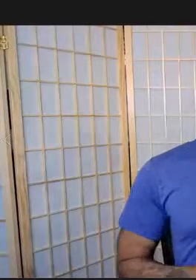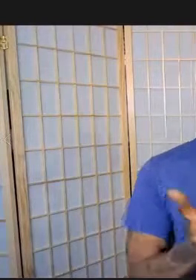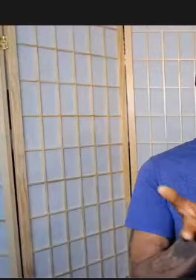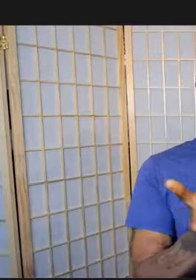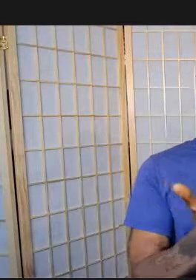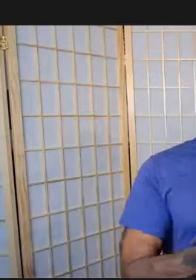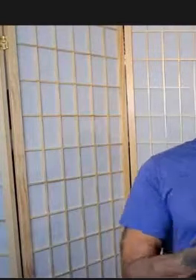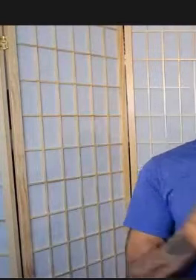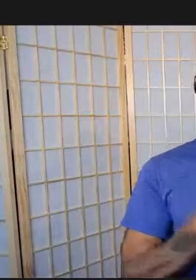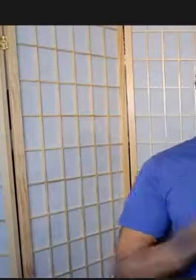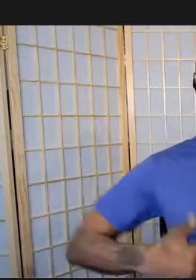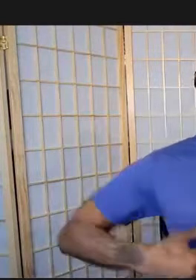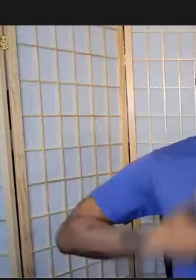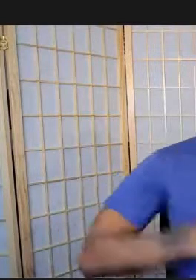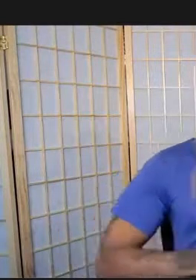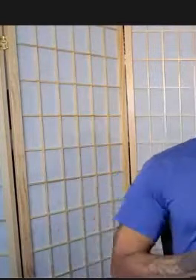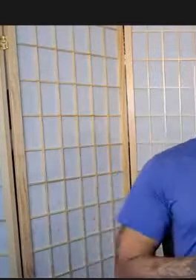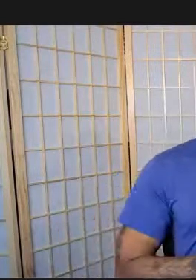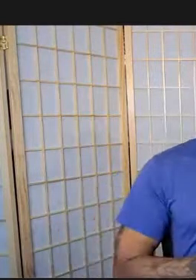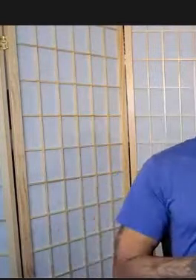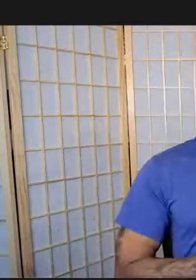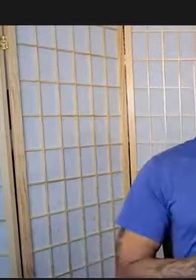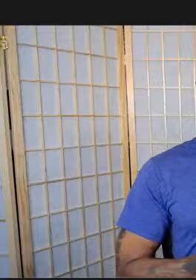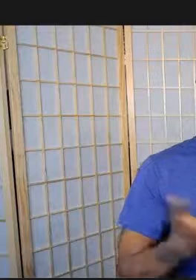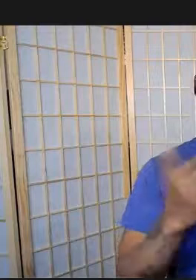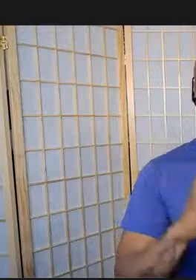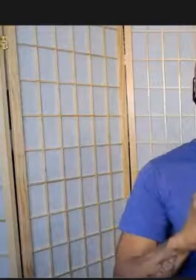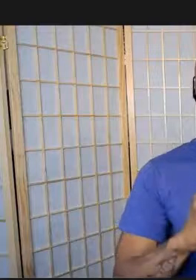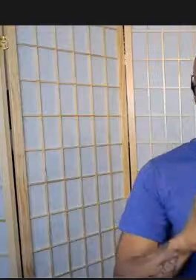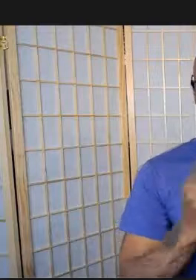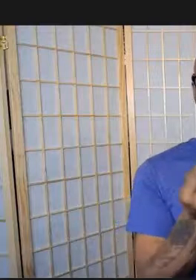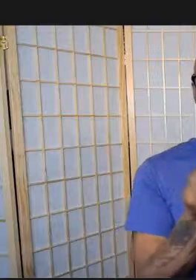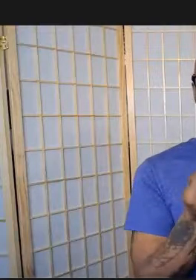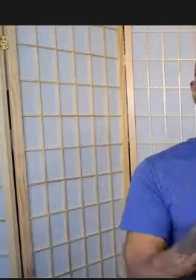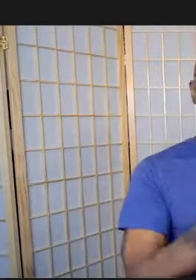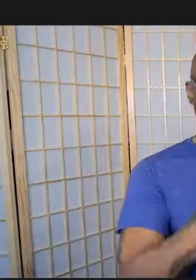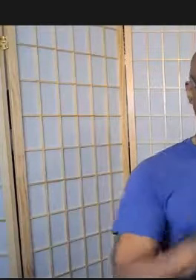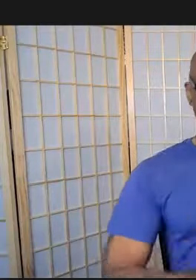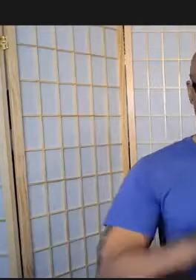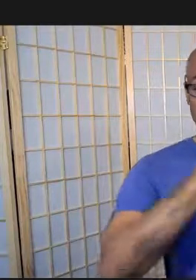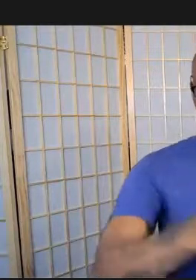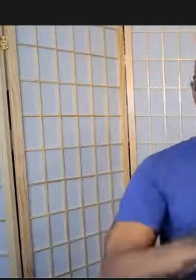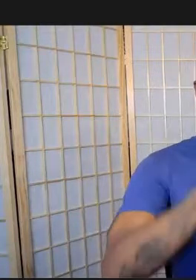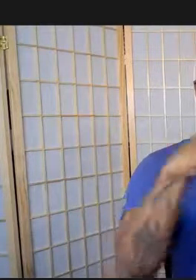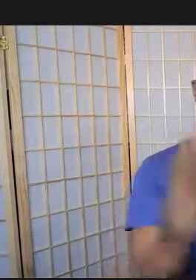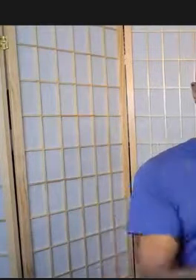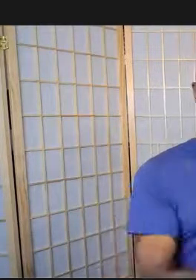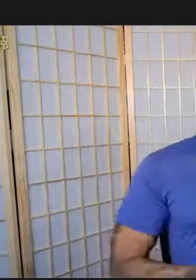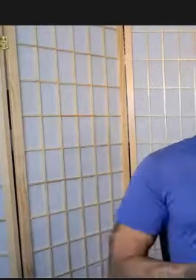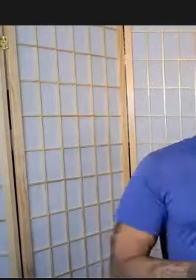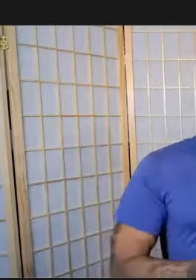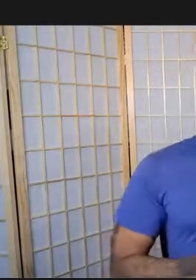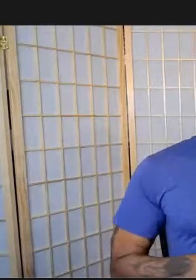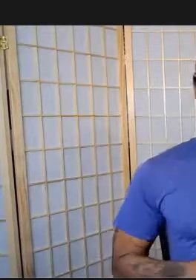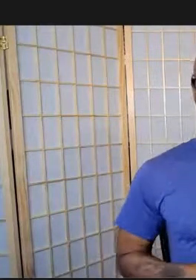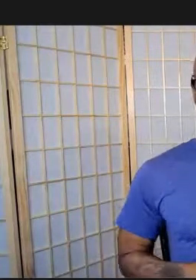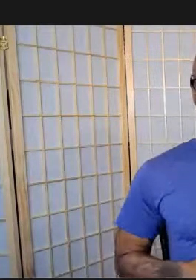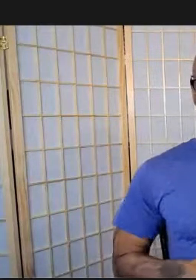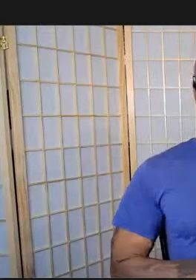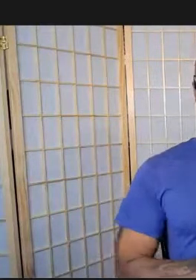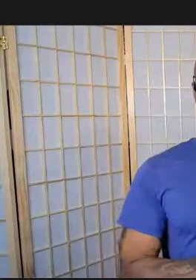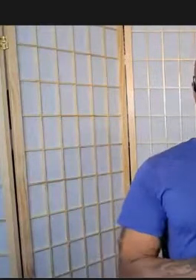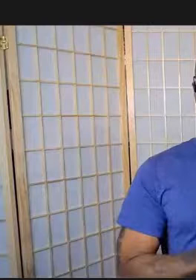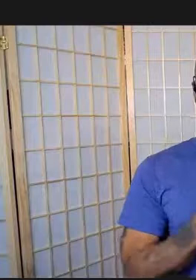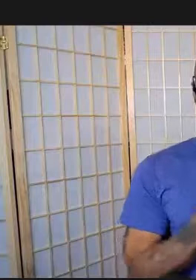The Center for Spiritual Living, Greater Baltimore's community, honors the world's religions.